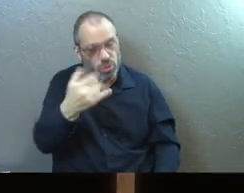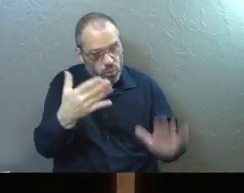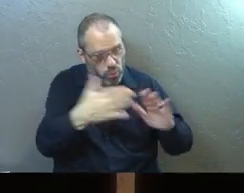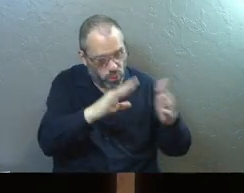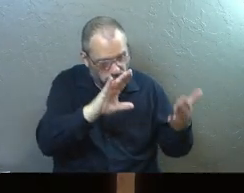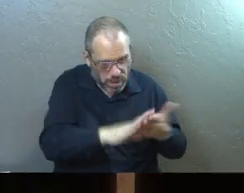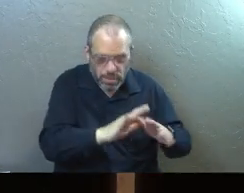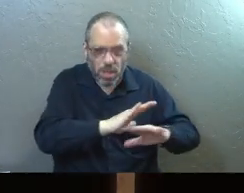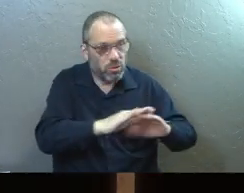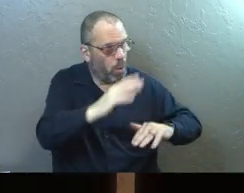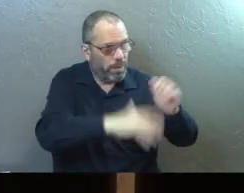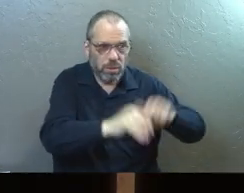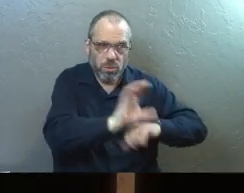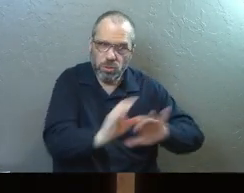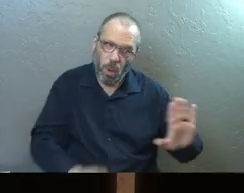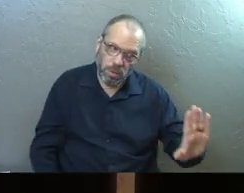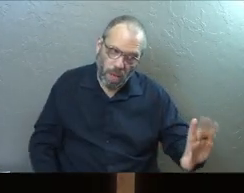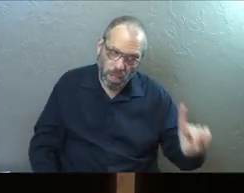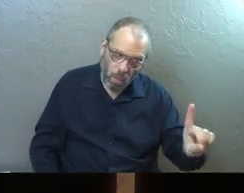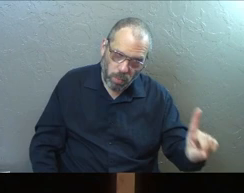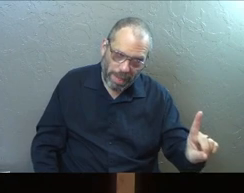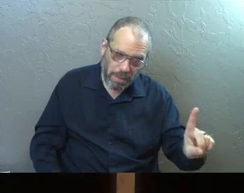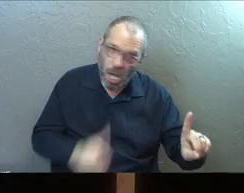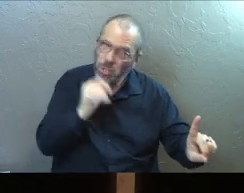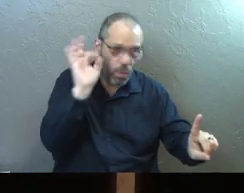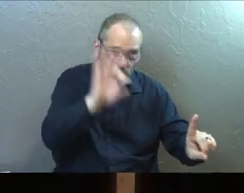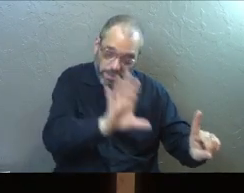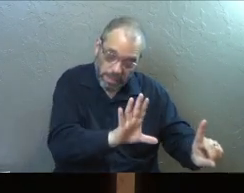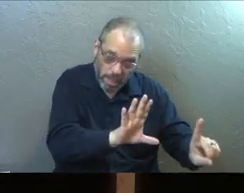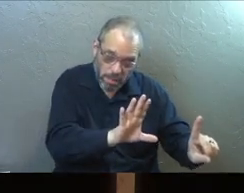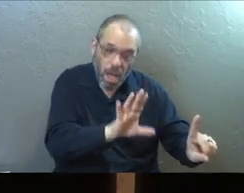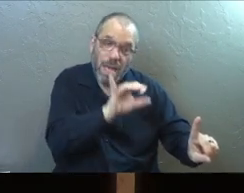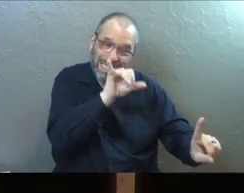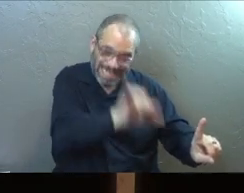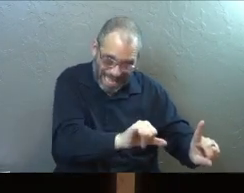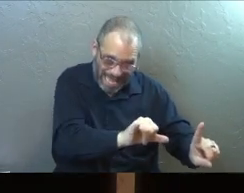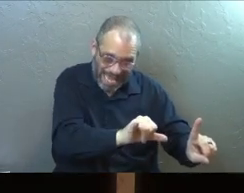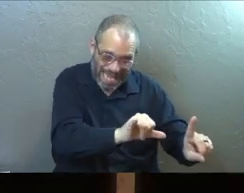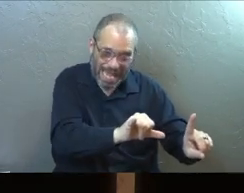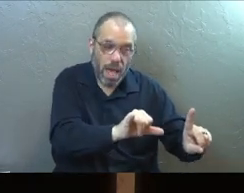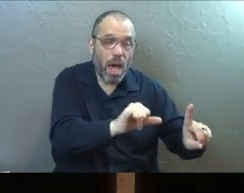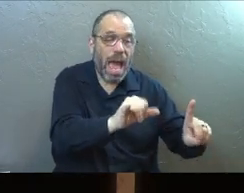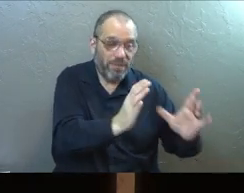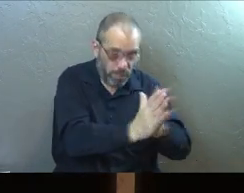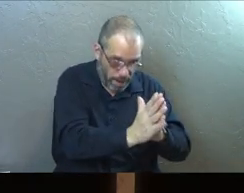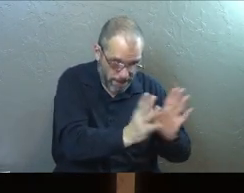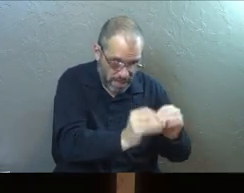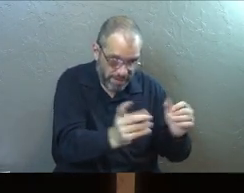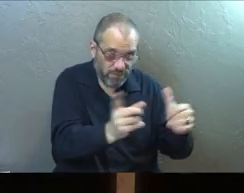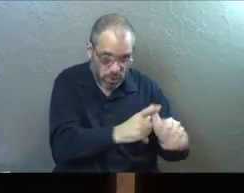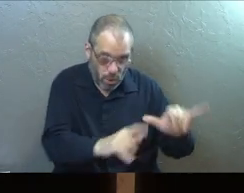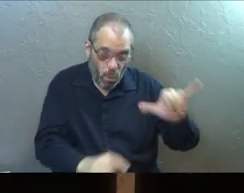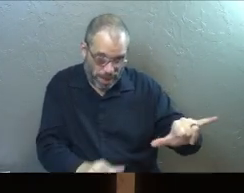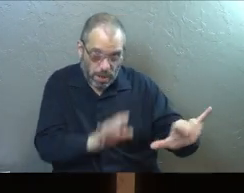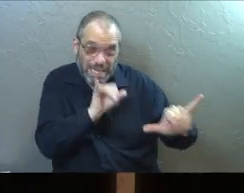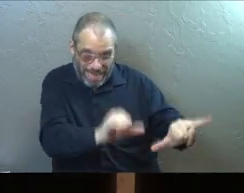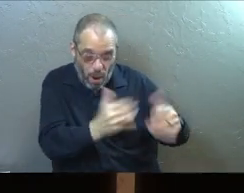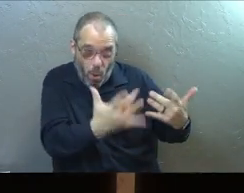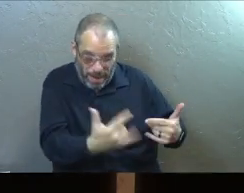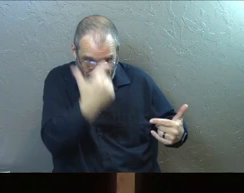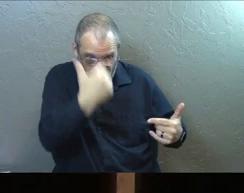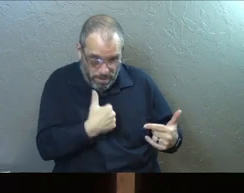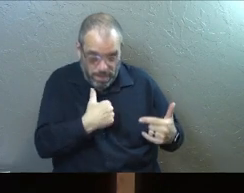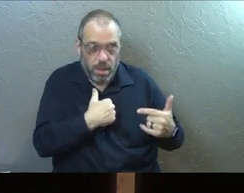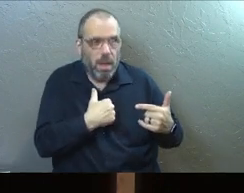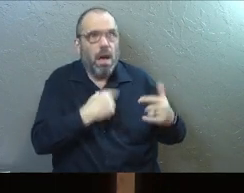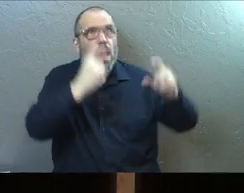wait in Jerusalem. Don't go build churches yet. Don't go start preaching yet. I need you to wait here. Have yourself a prayer meeting. Wait, wait, wait until